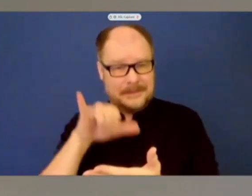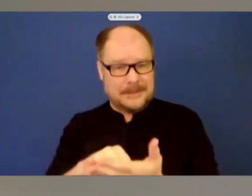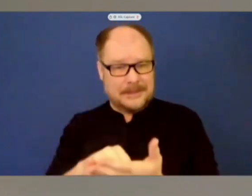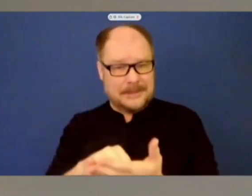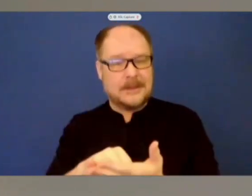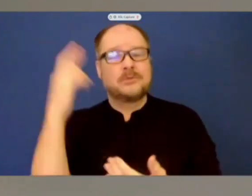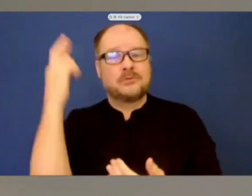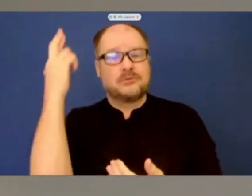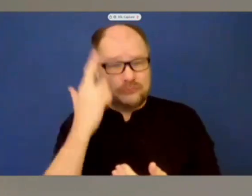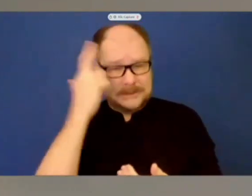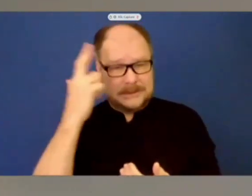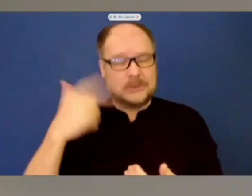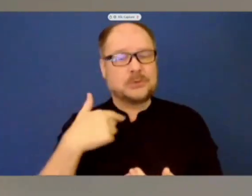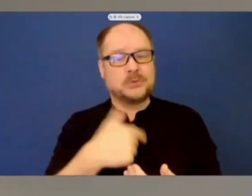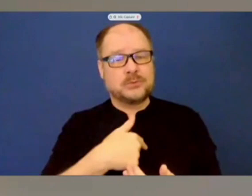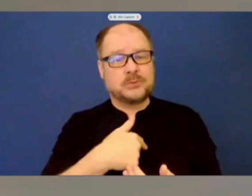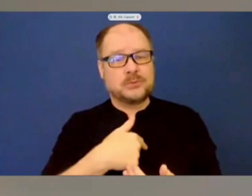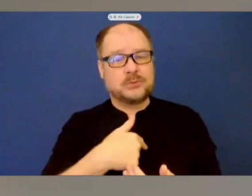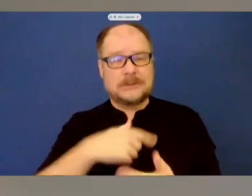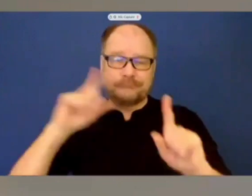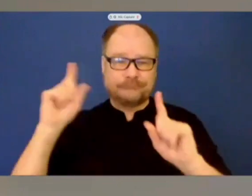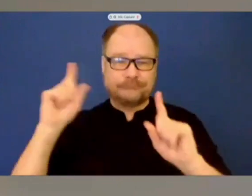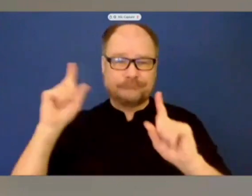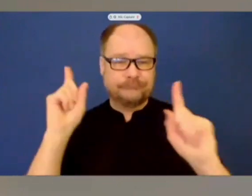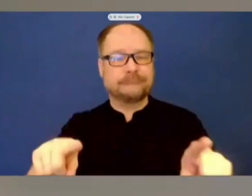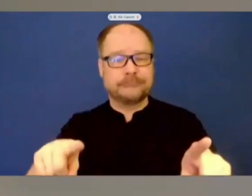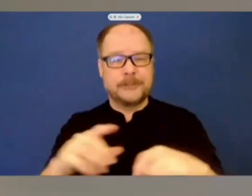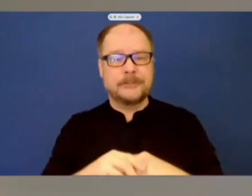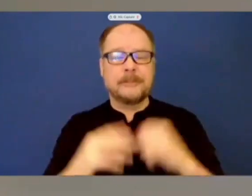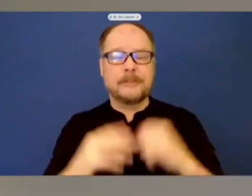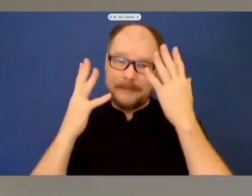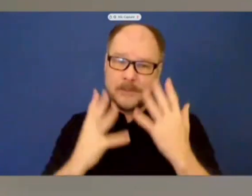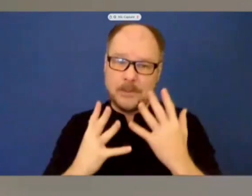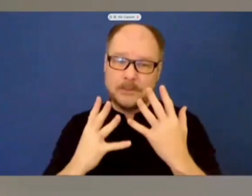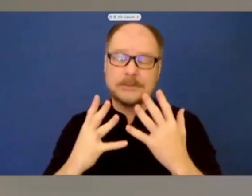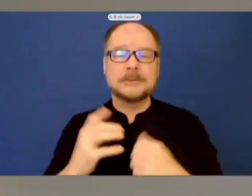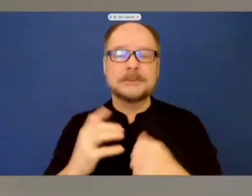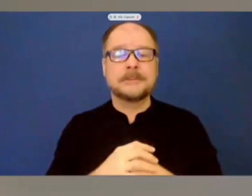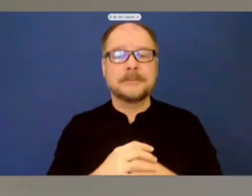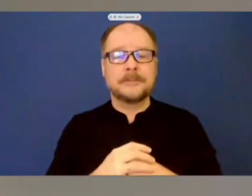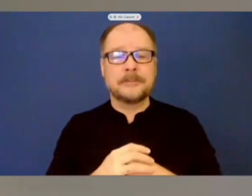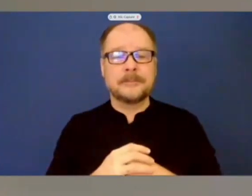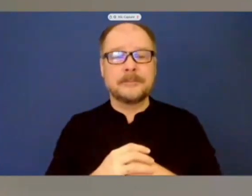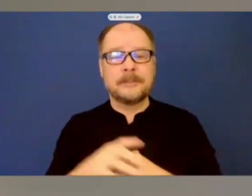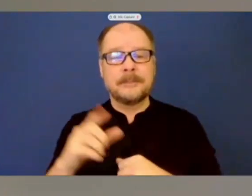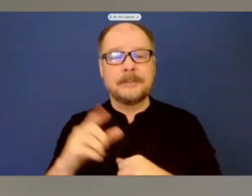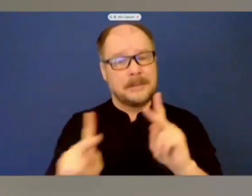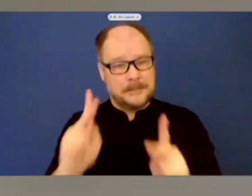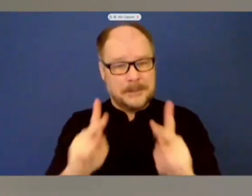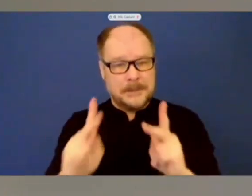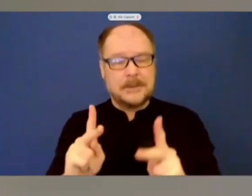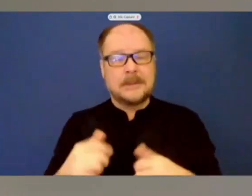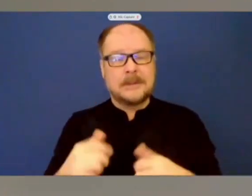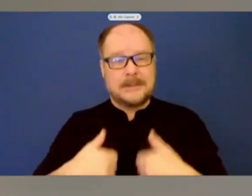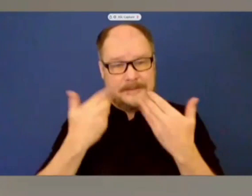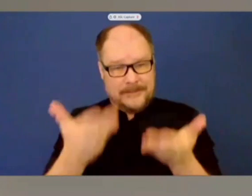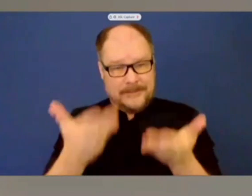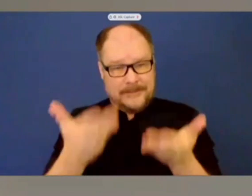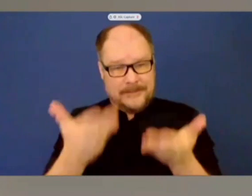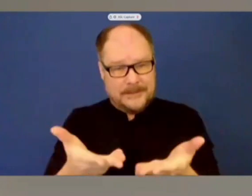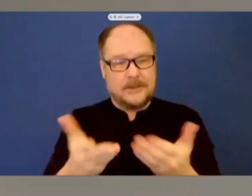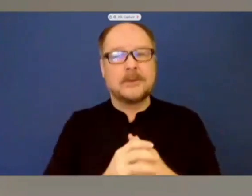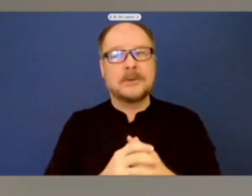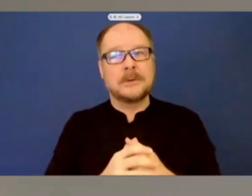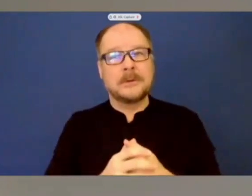caused us to issue this order. And unfortunately, as we know, these individuals, it would be more helpful if